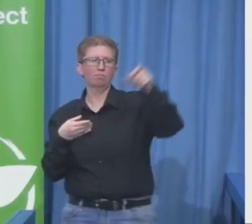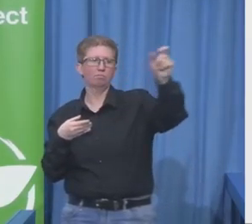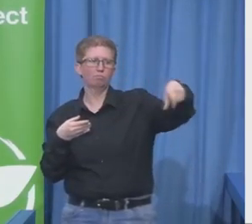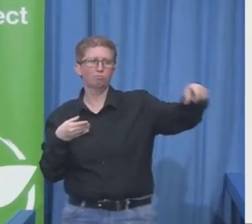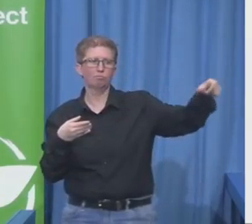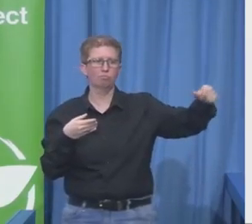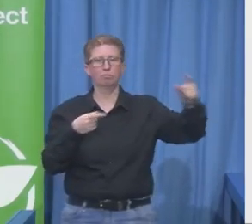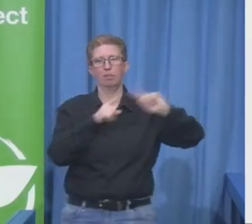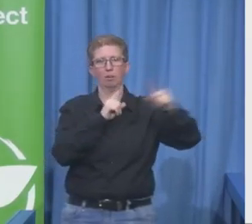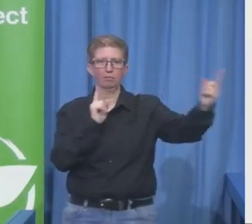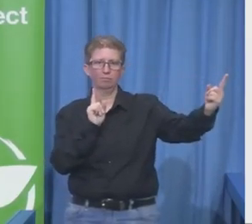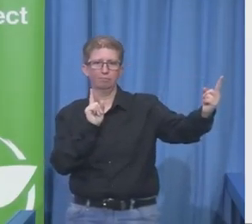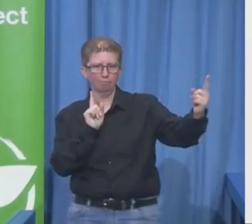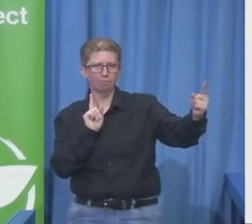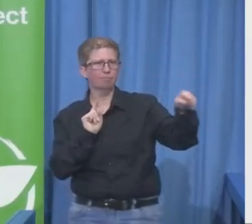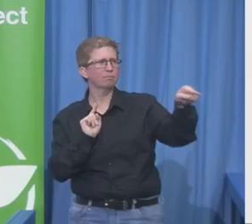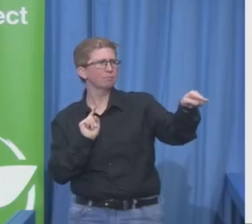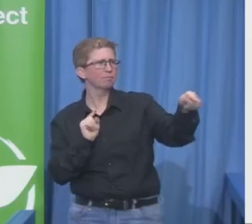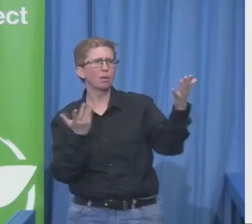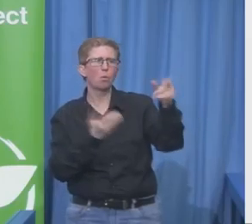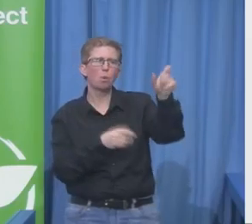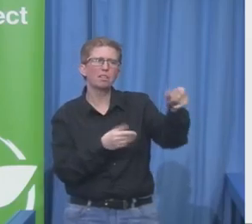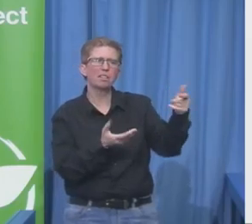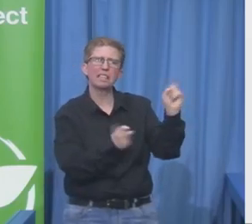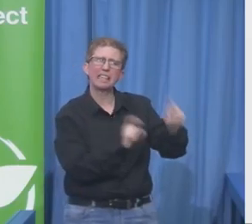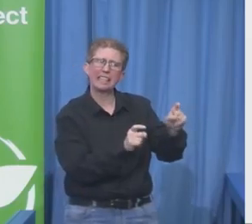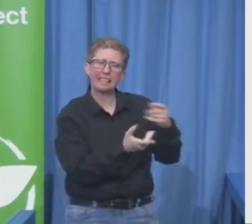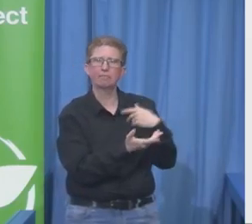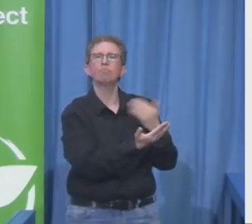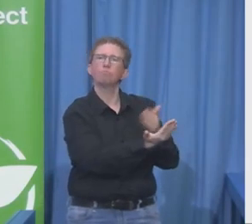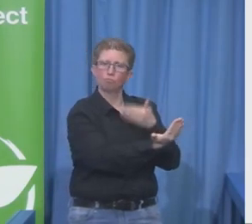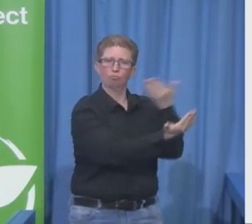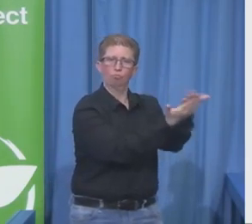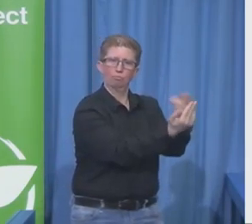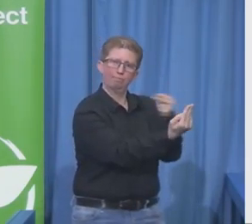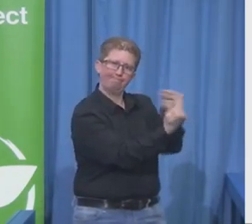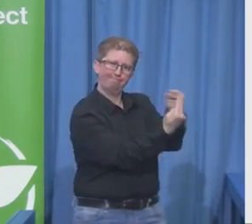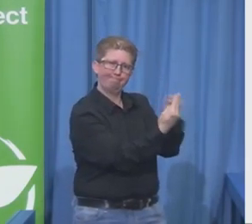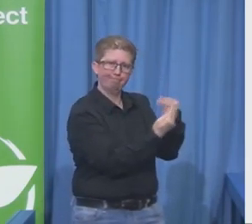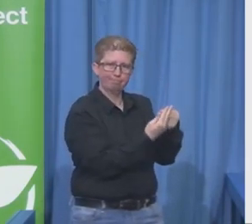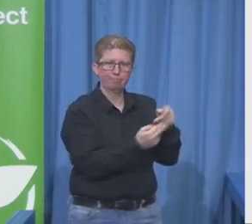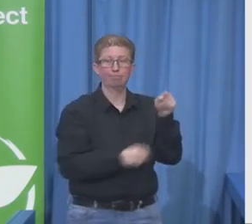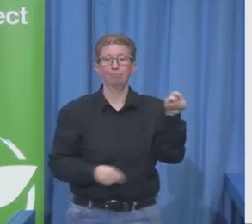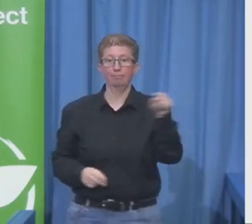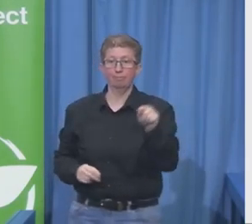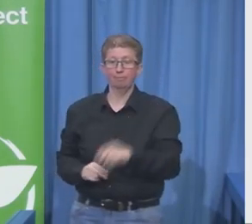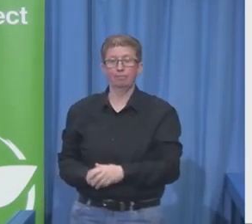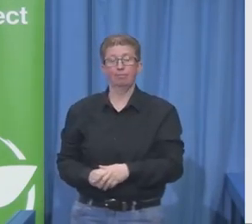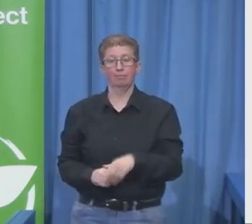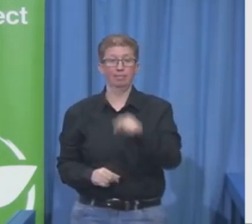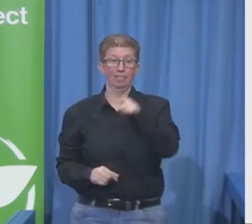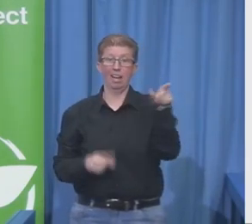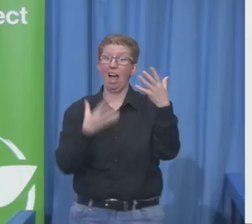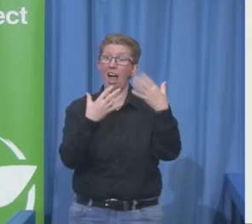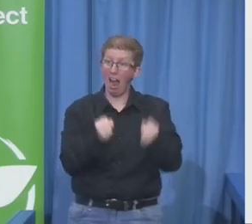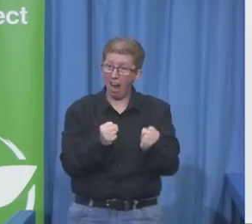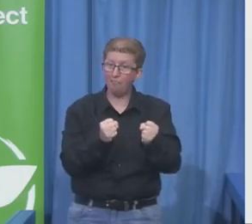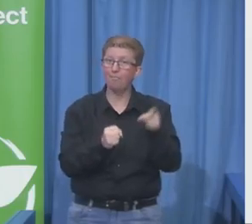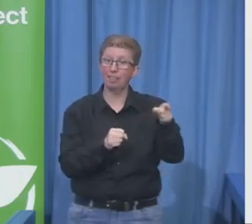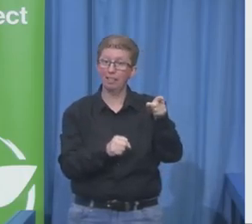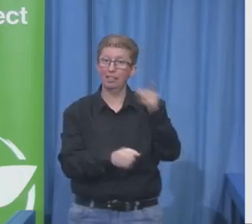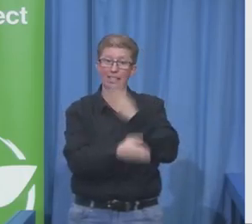inclusive workforce and/or the inclusion of people with disability as customers makes good business sense. These examples will go beyond